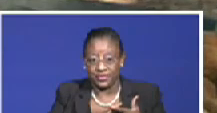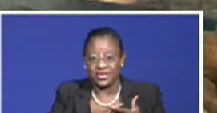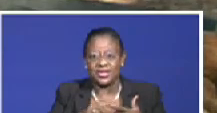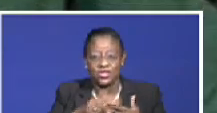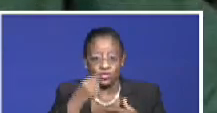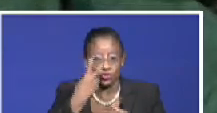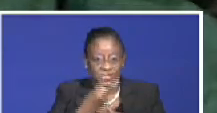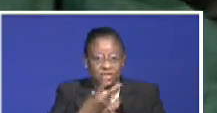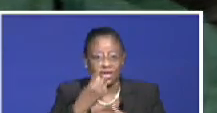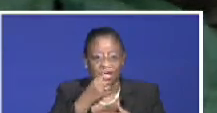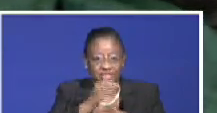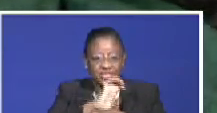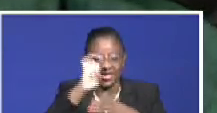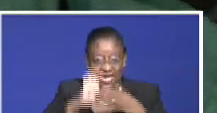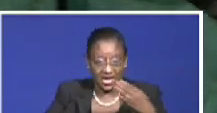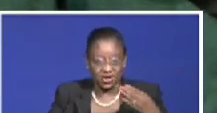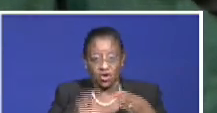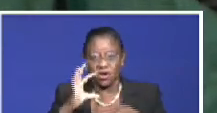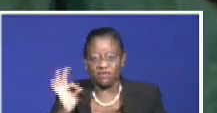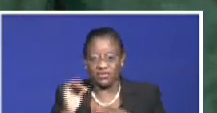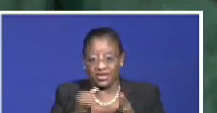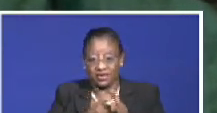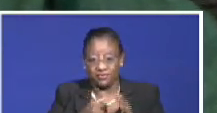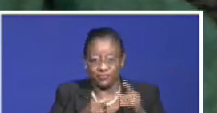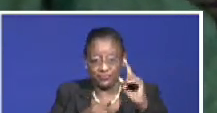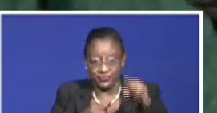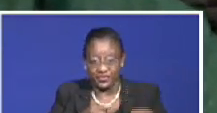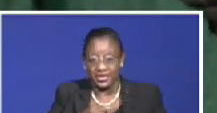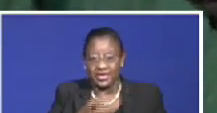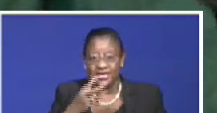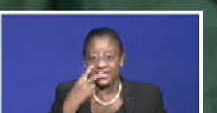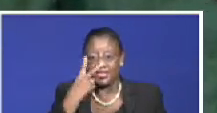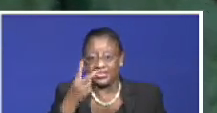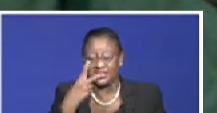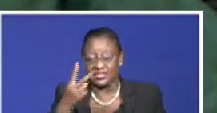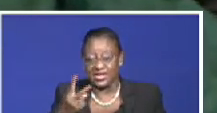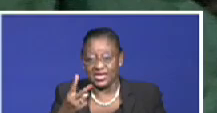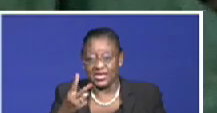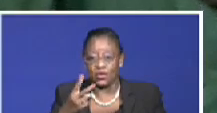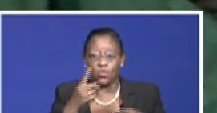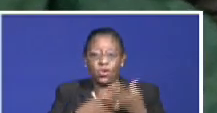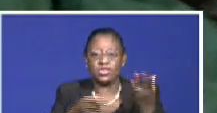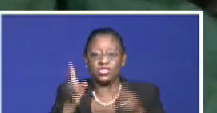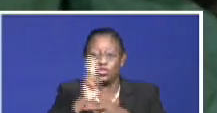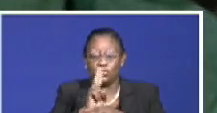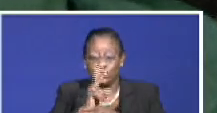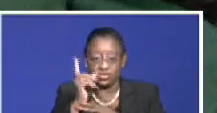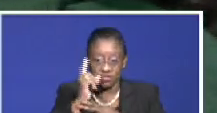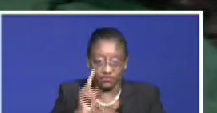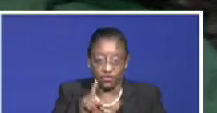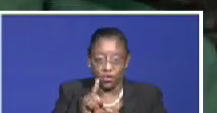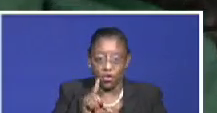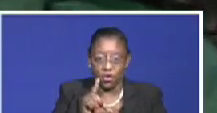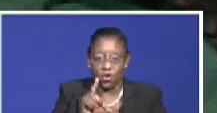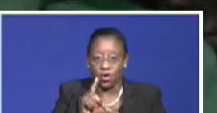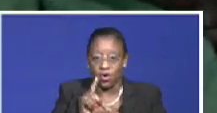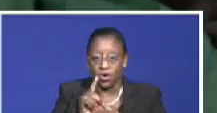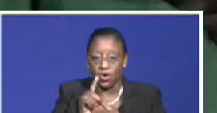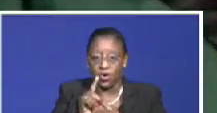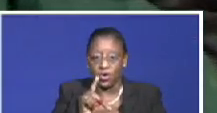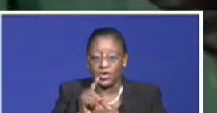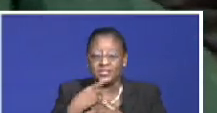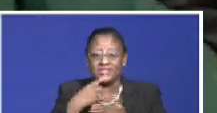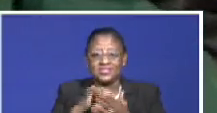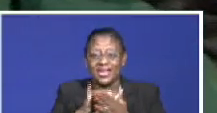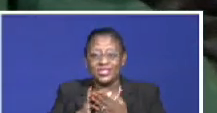what you see at the end process. While explaining to us what the sponges are used for, Lyndon revealed that the wool sponge is actually the